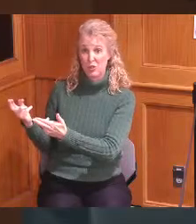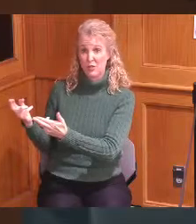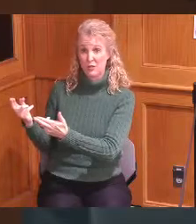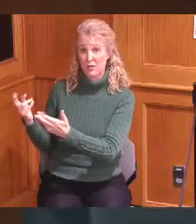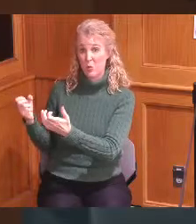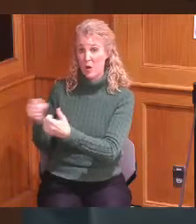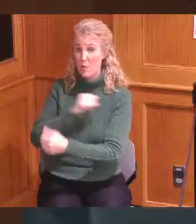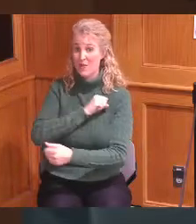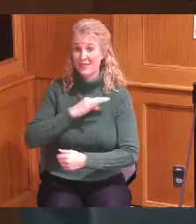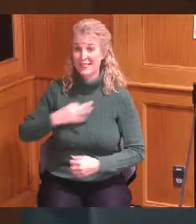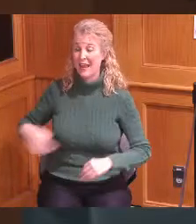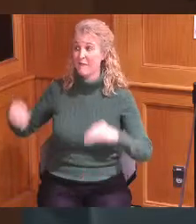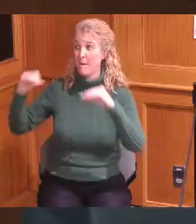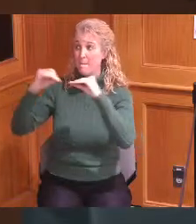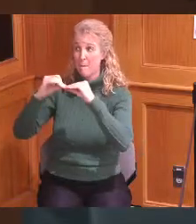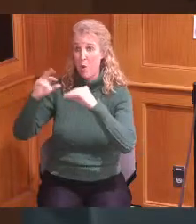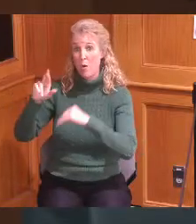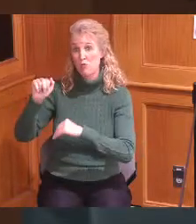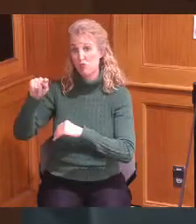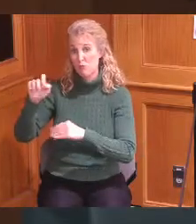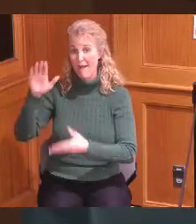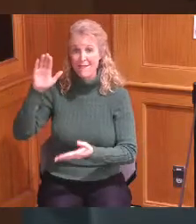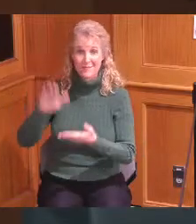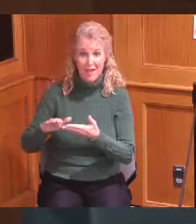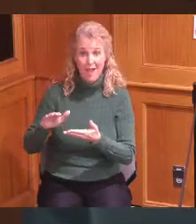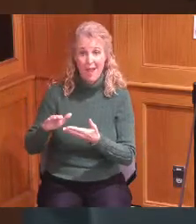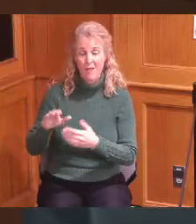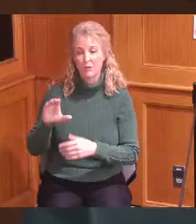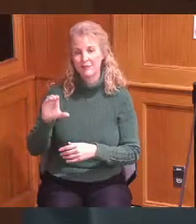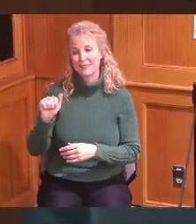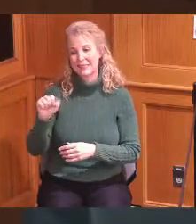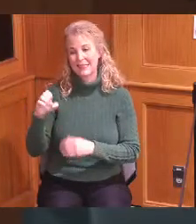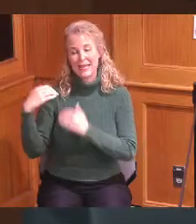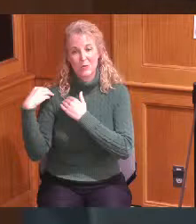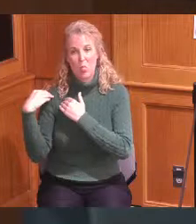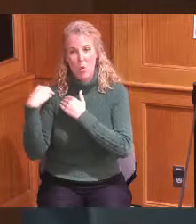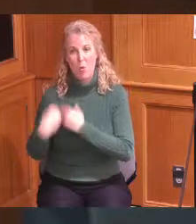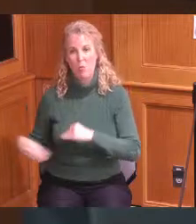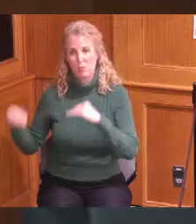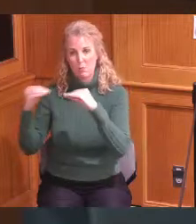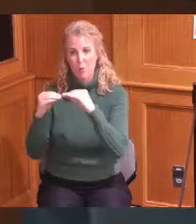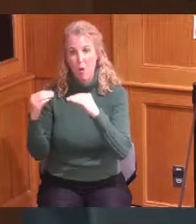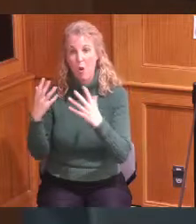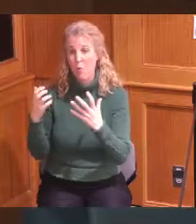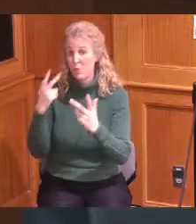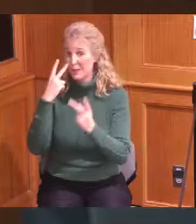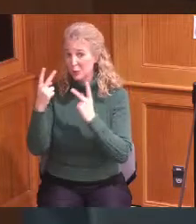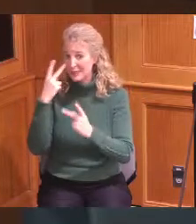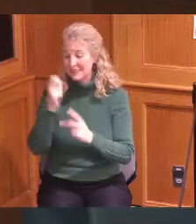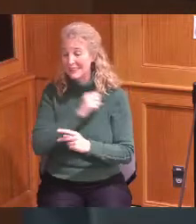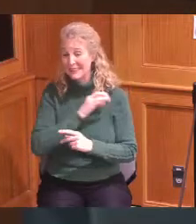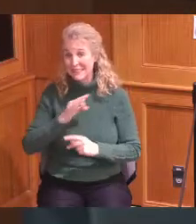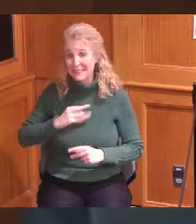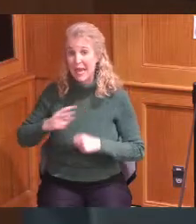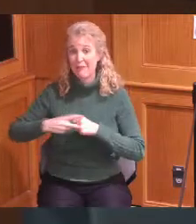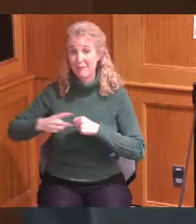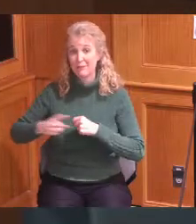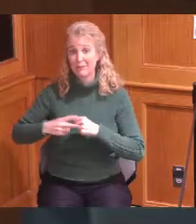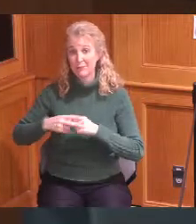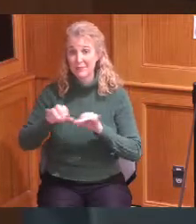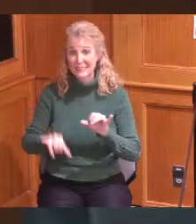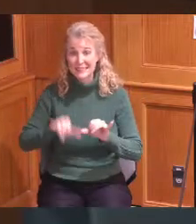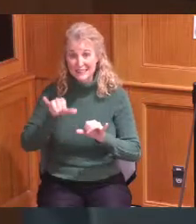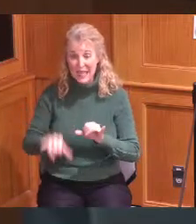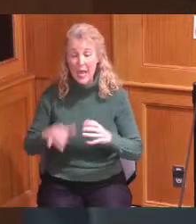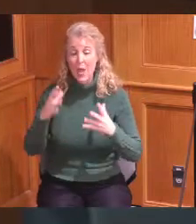staff up, get those rates down, the wait list rates, things like that. We want to see staff retention. We